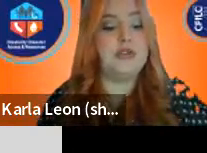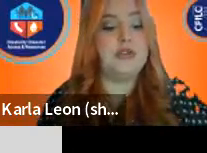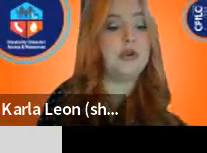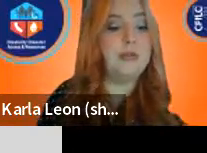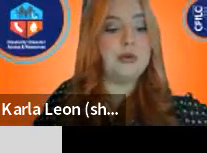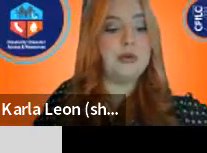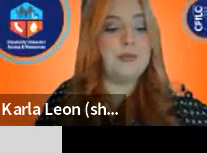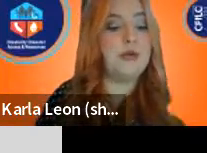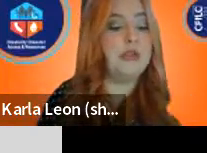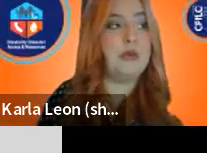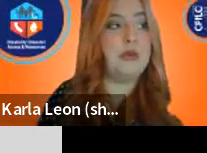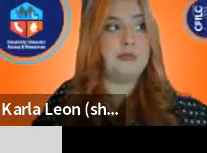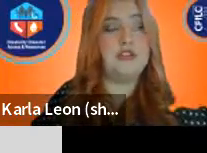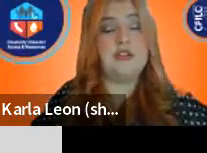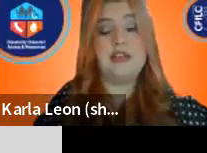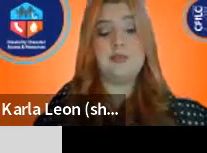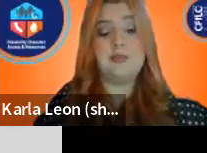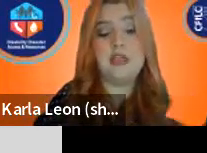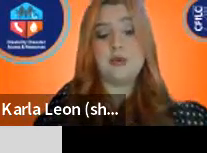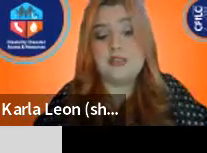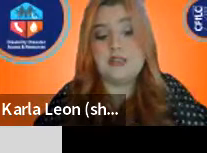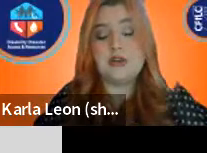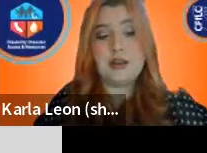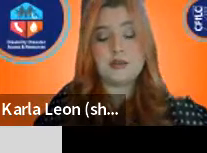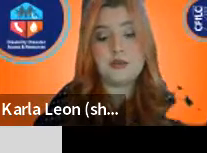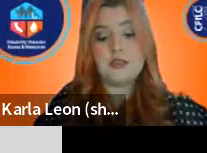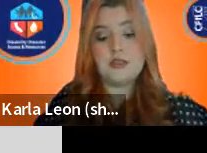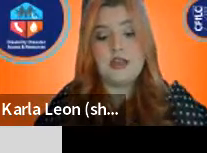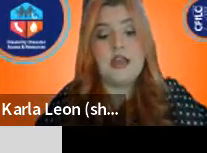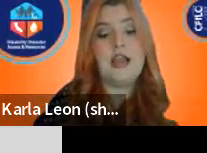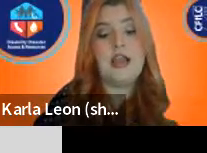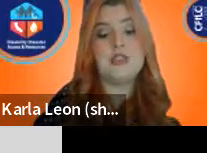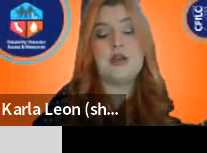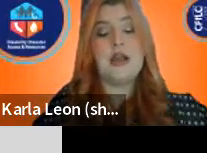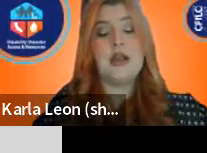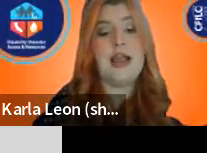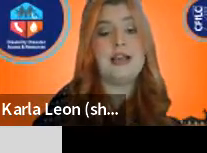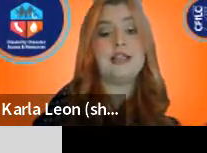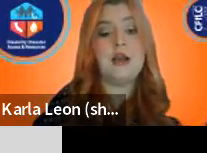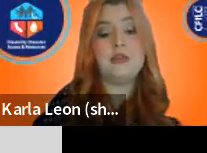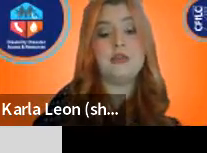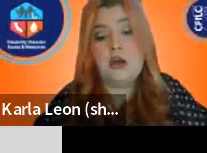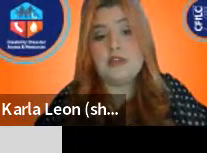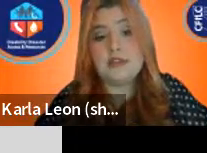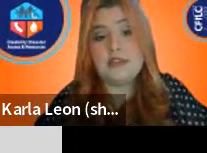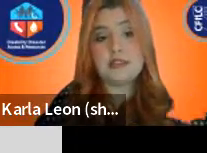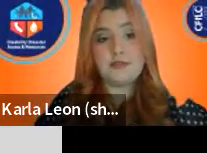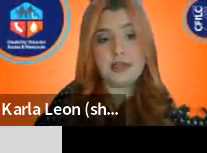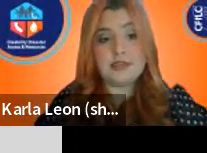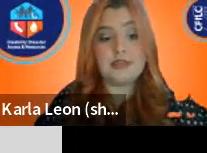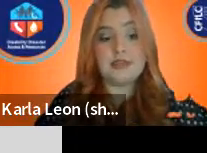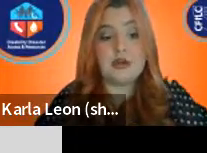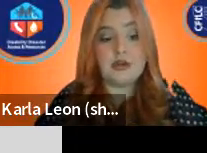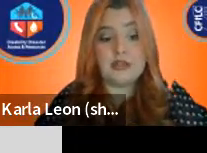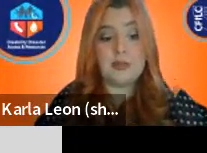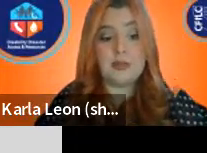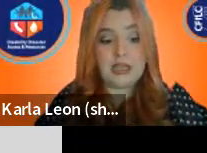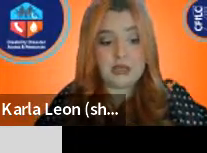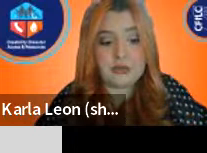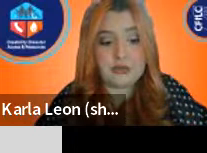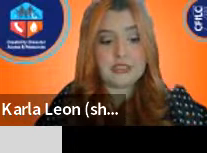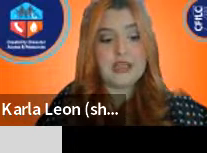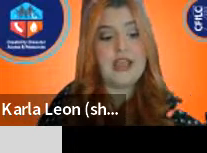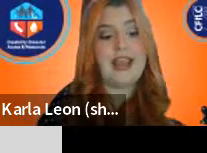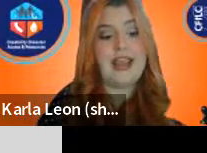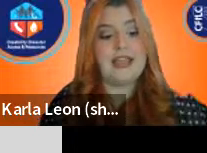technology or durable medical equipment that is being used in your household, as well as how long the listed devices are currently